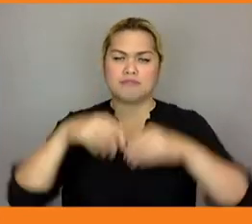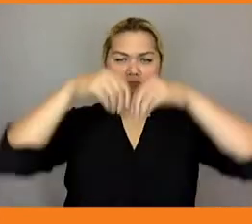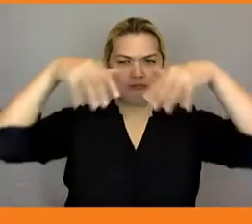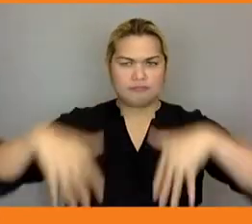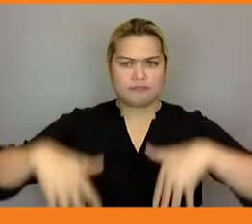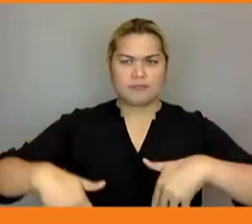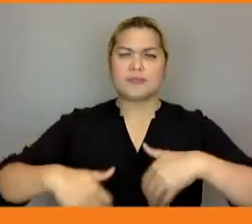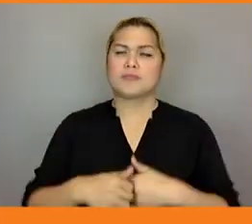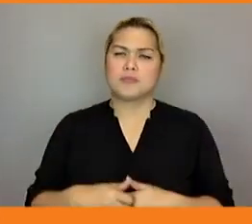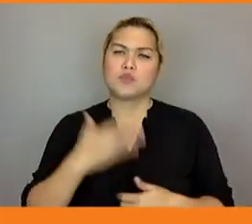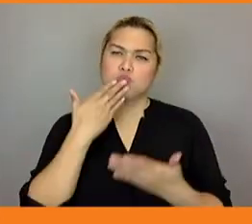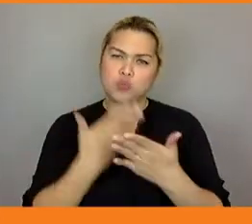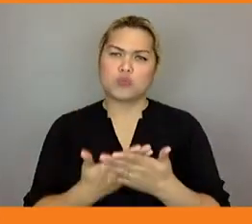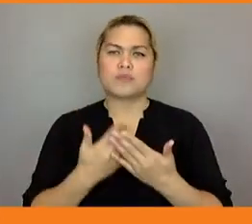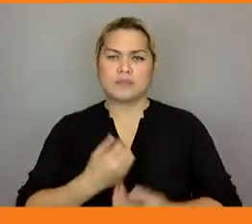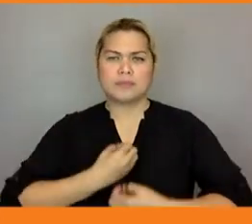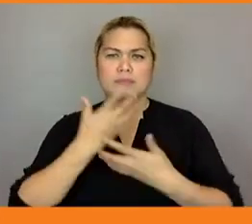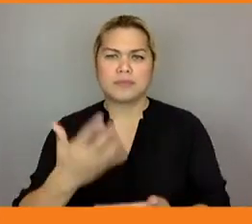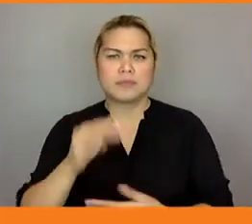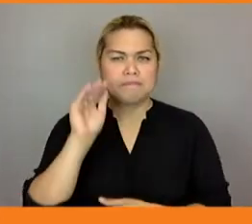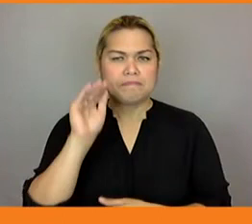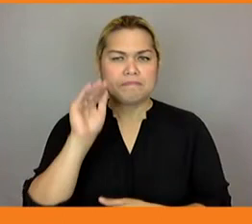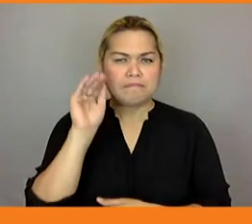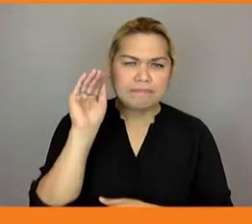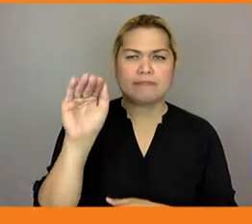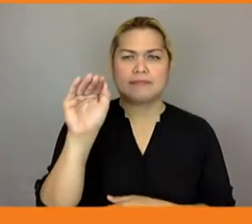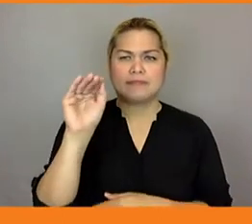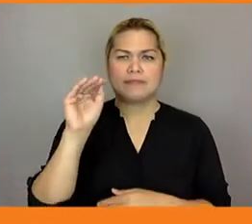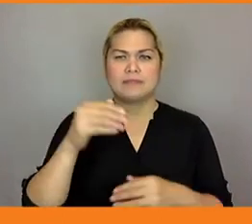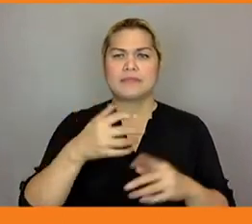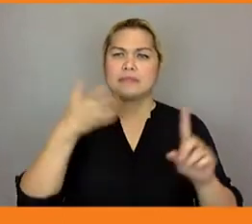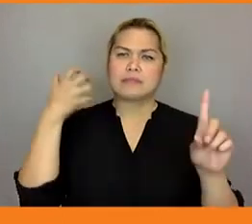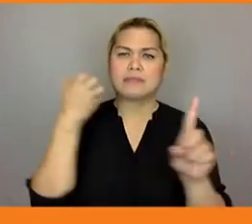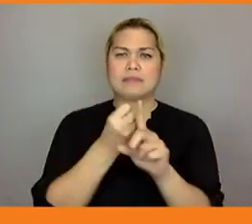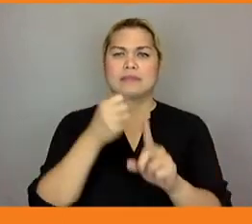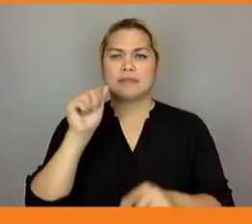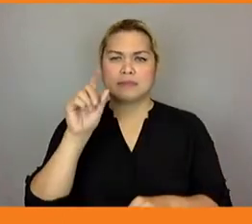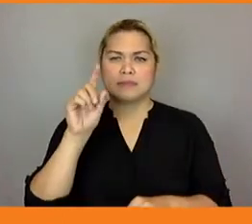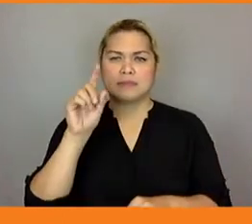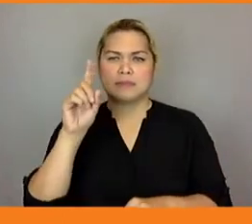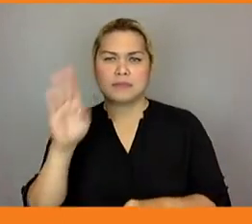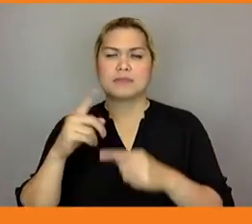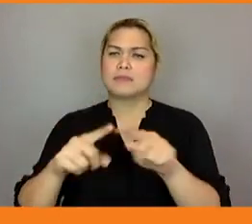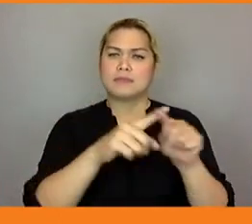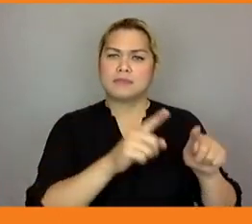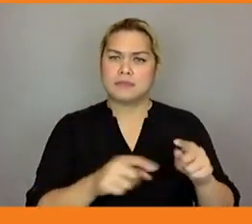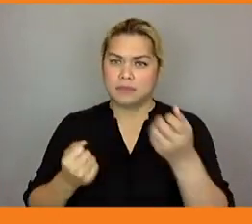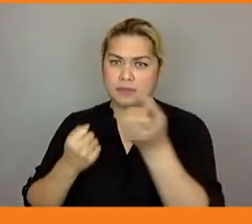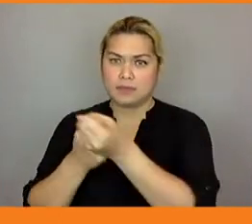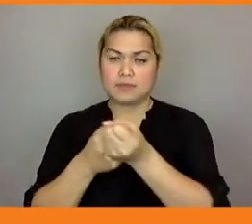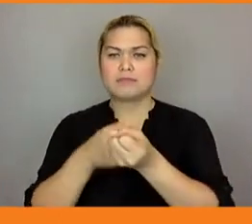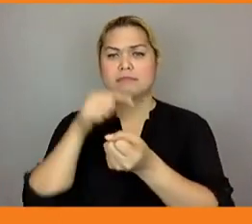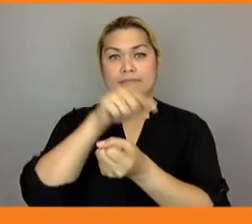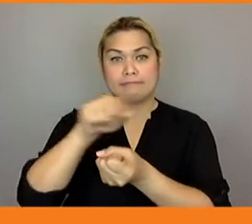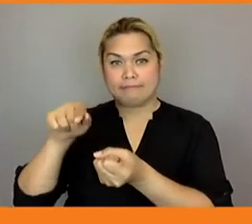the impacts of ADB-supported projects on affected communities. Full compliance with